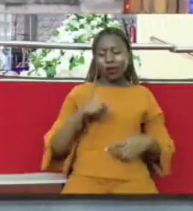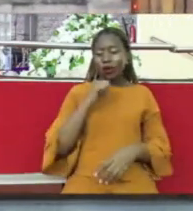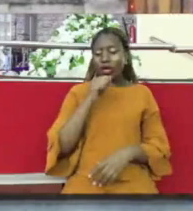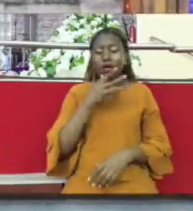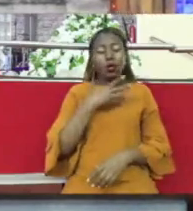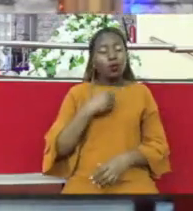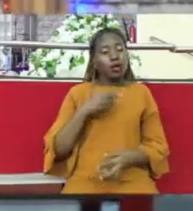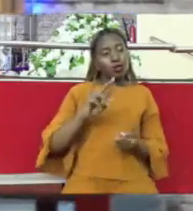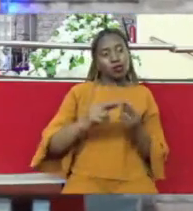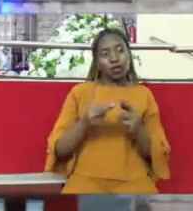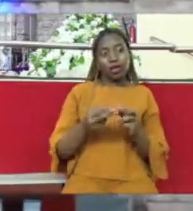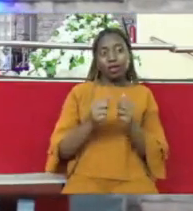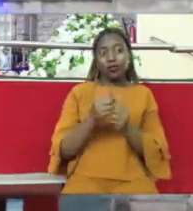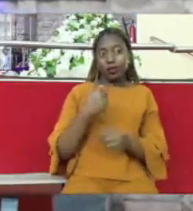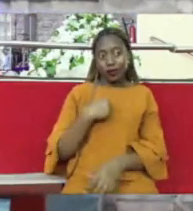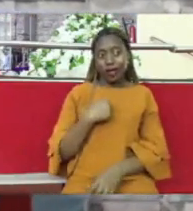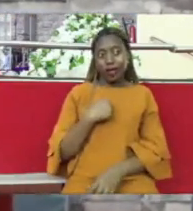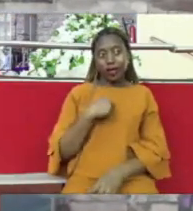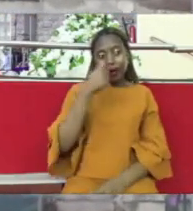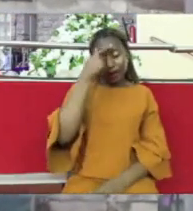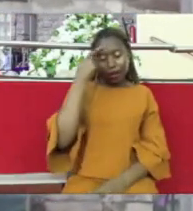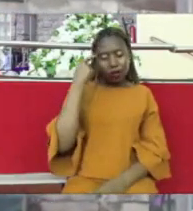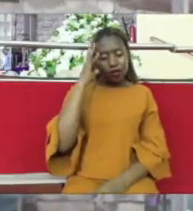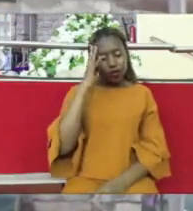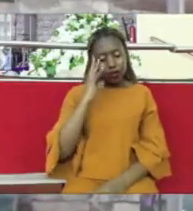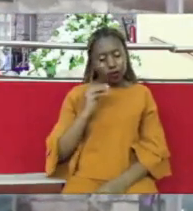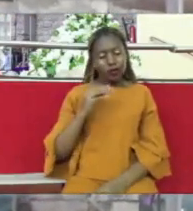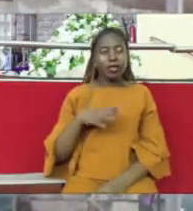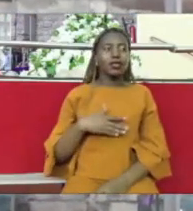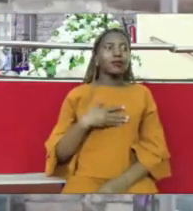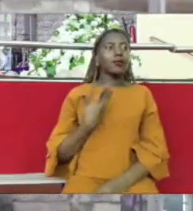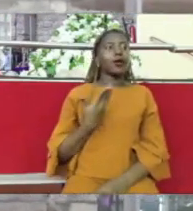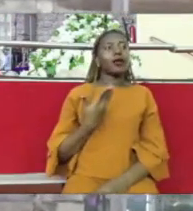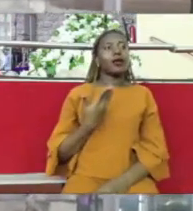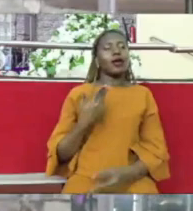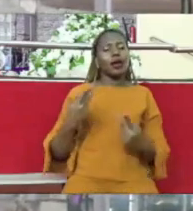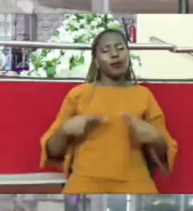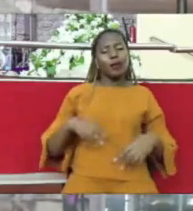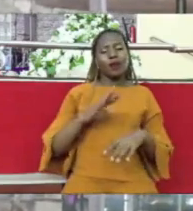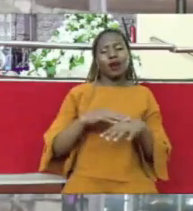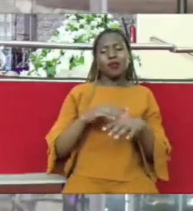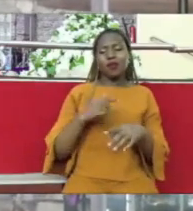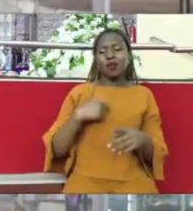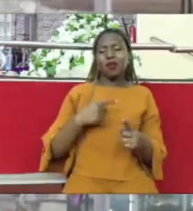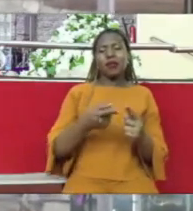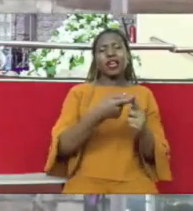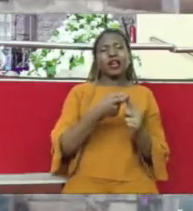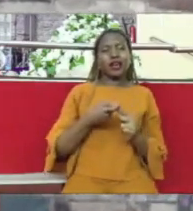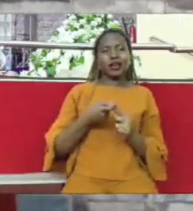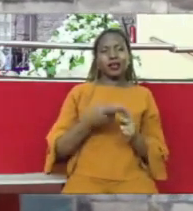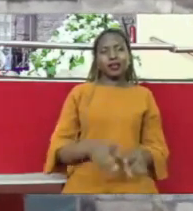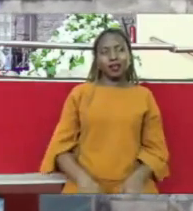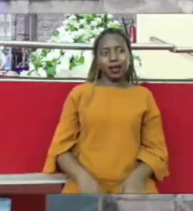this is what I am going through. Kwa sababu haya ndio nimekuwa nikipitia. They have called me an addict. Wakaniita mraibu. Praise the name of the